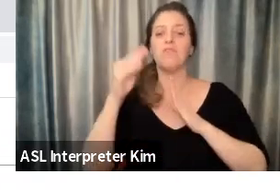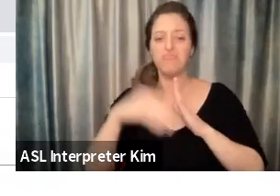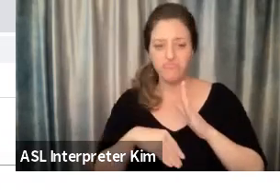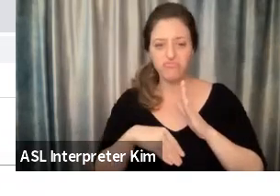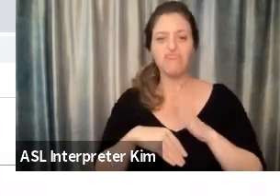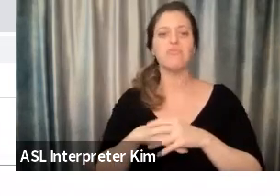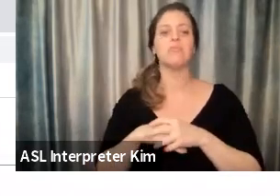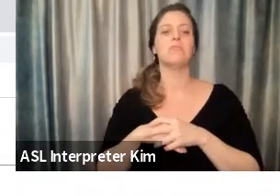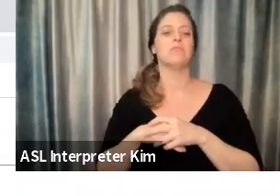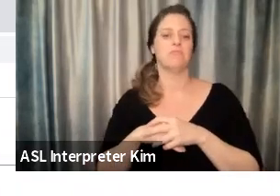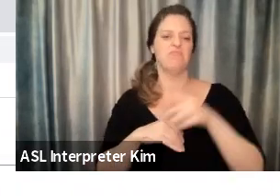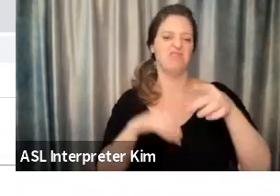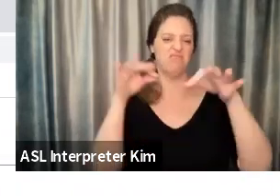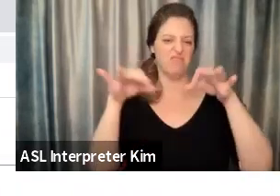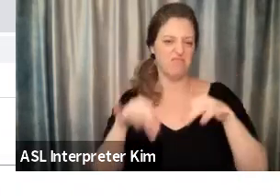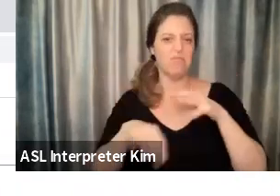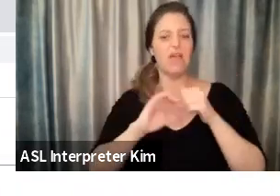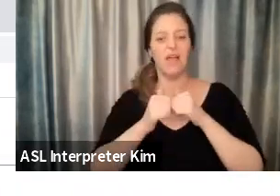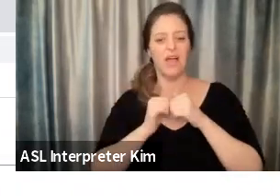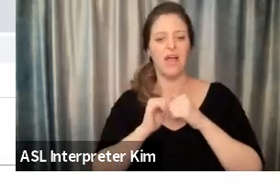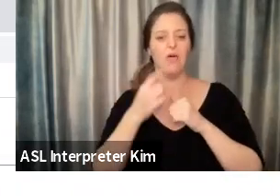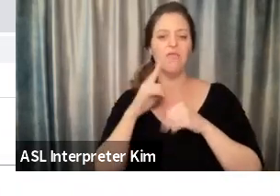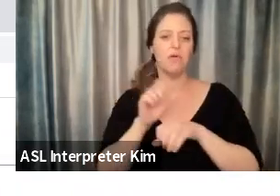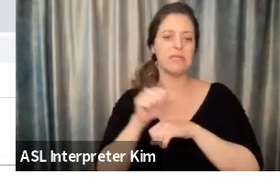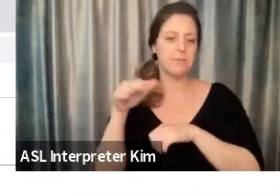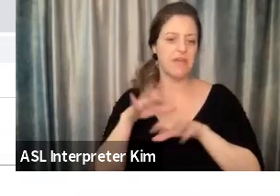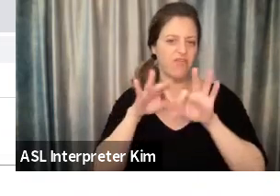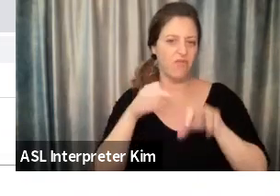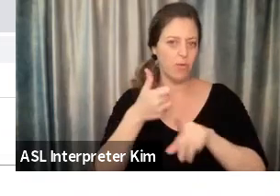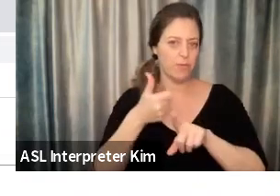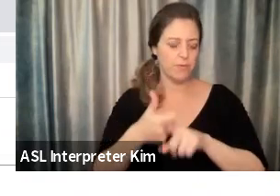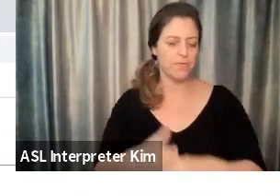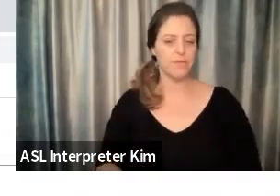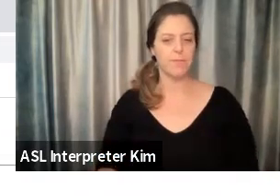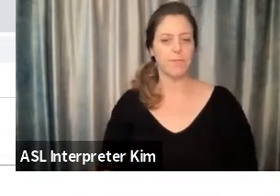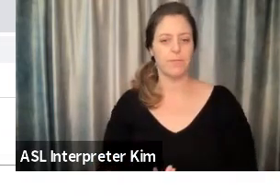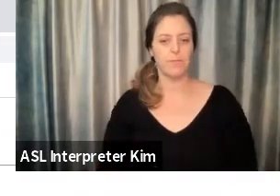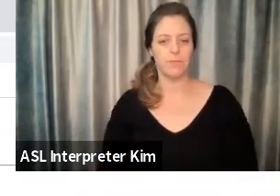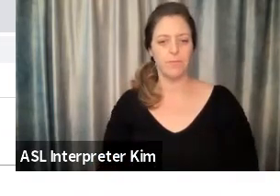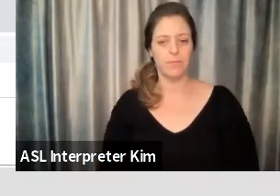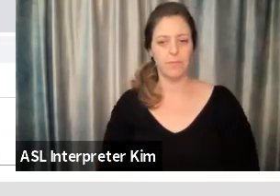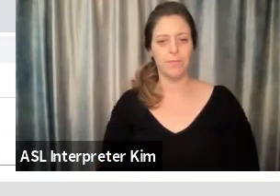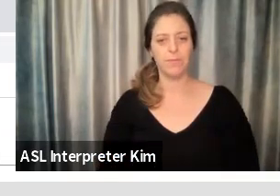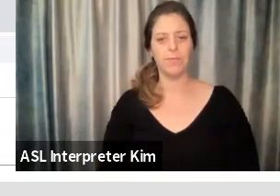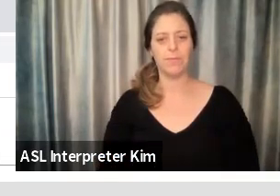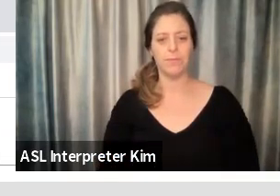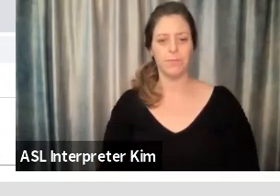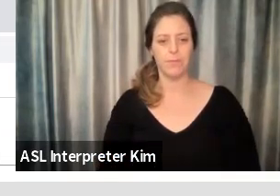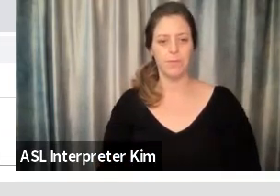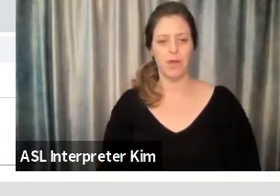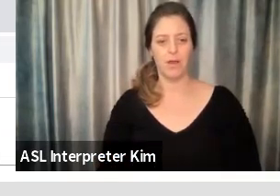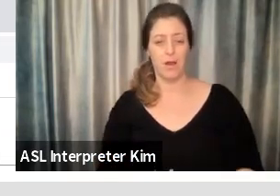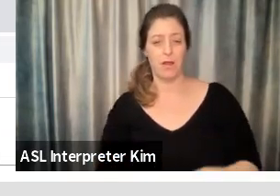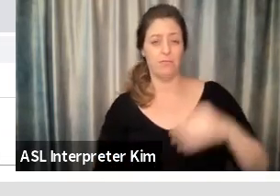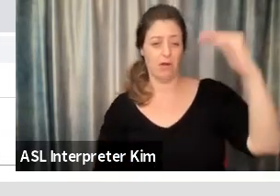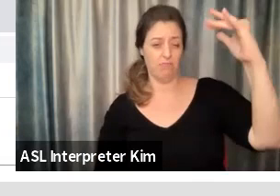goes into details as far as how do you go as far as submitting the forms itself. And then on the side here, it